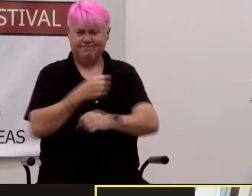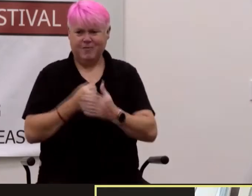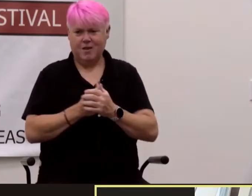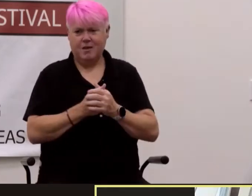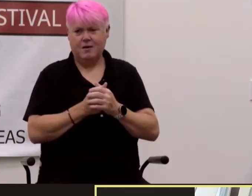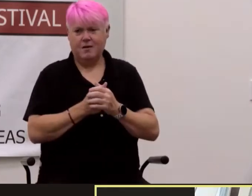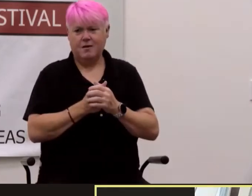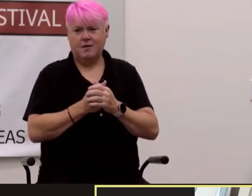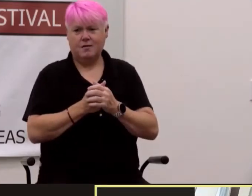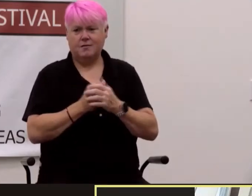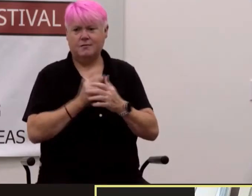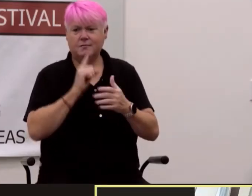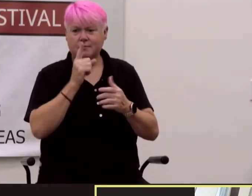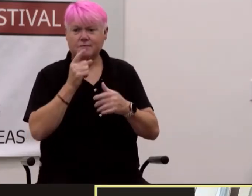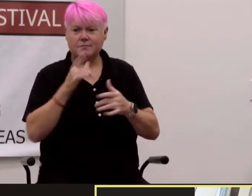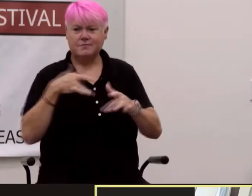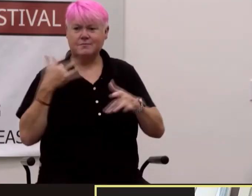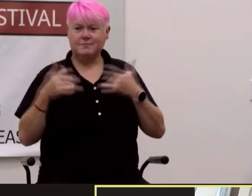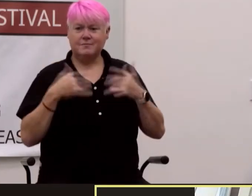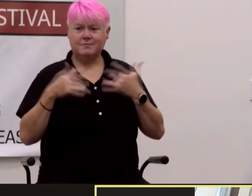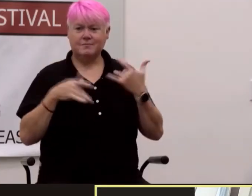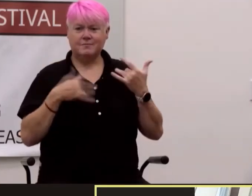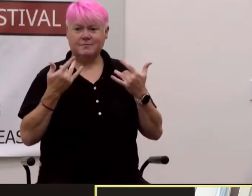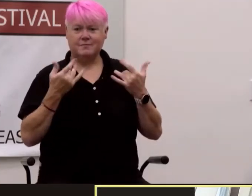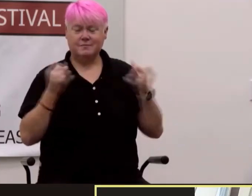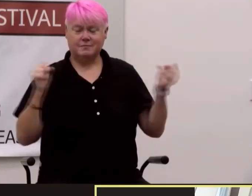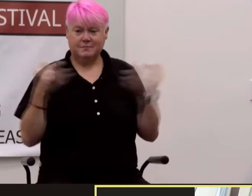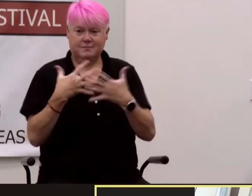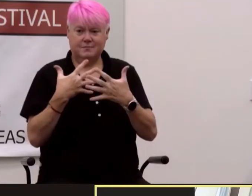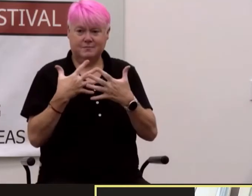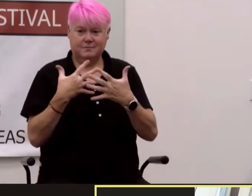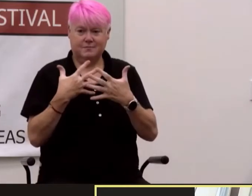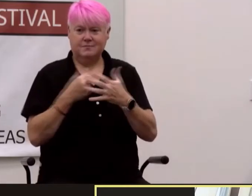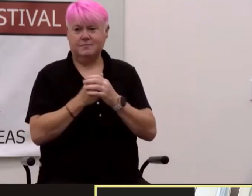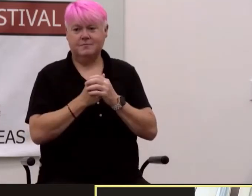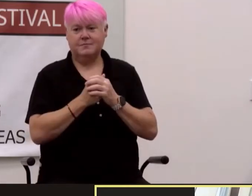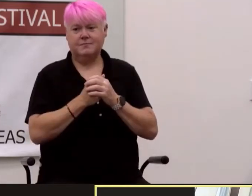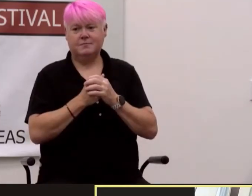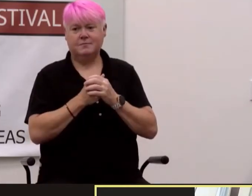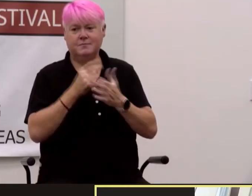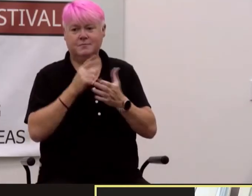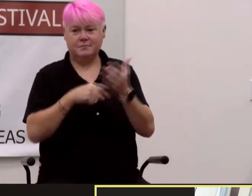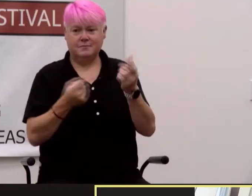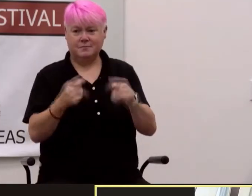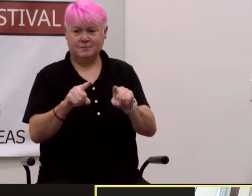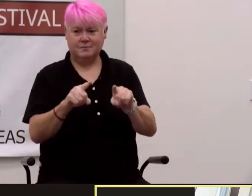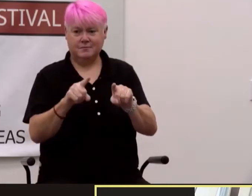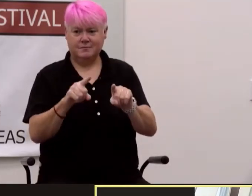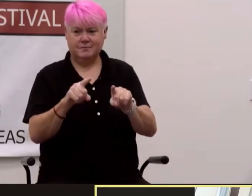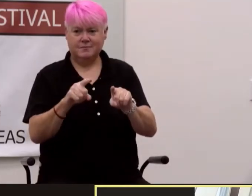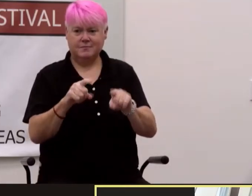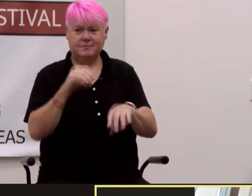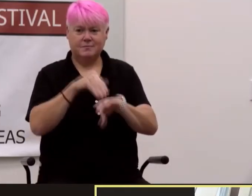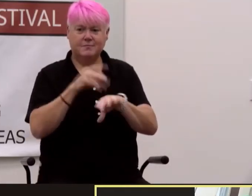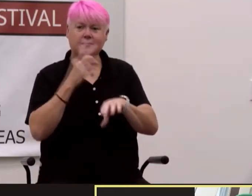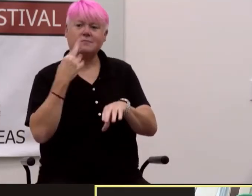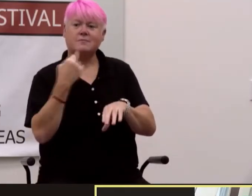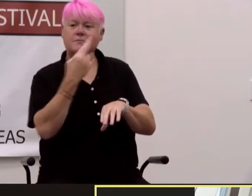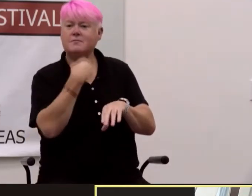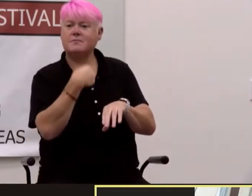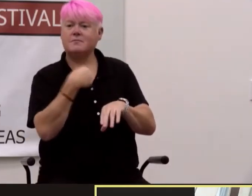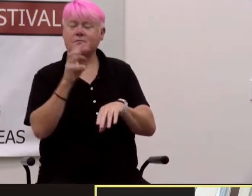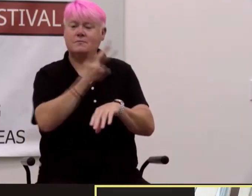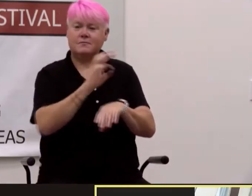was really exciting and super, super scary. What happened was I was at a restaurant on the west end of